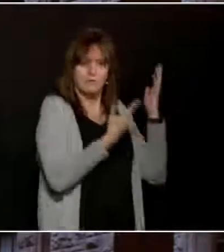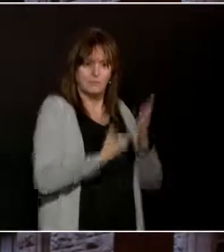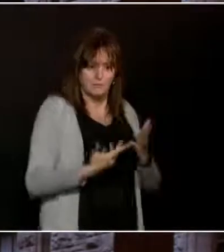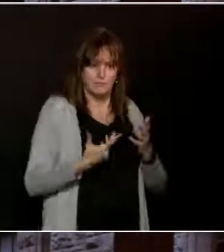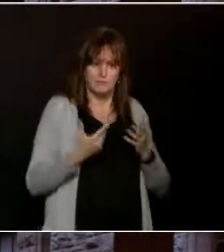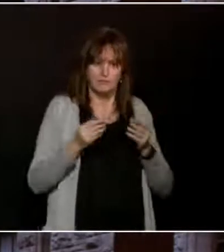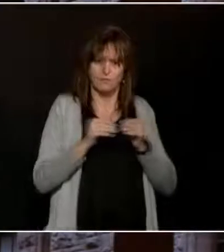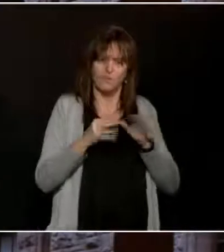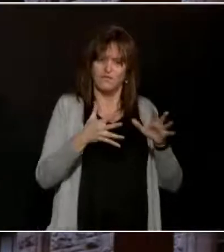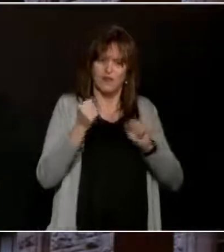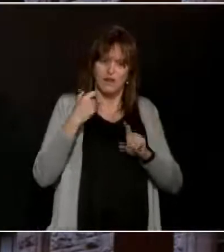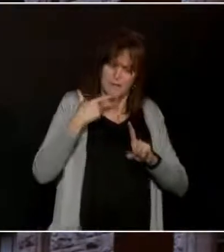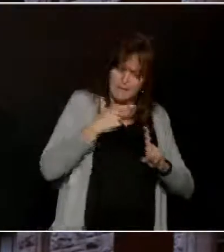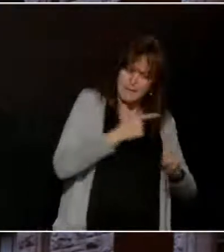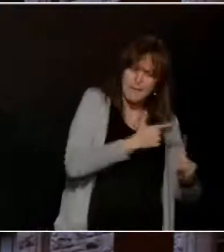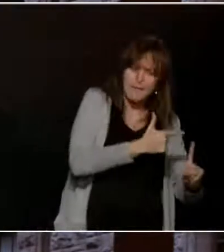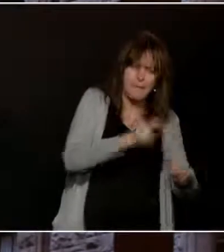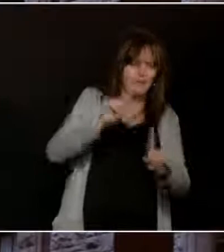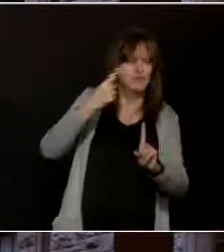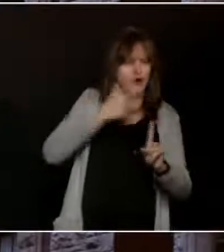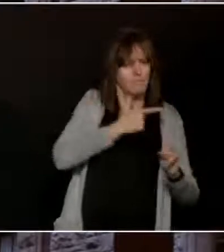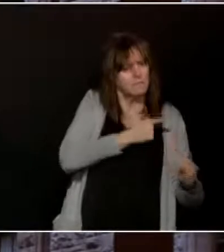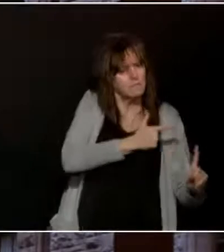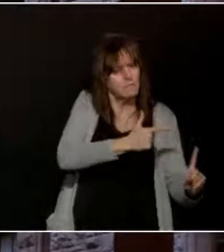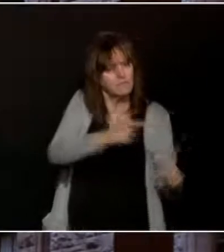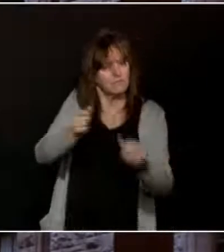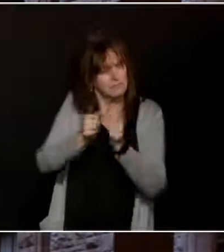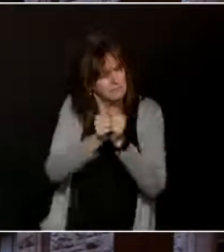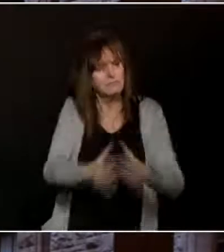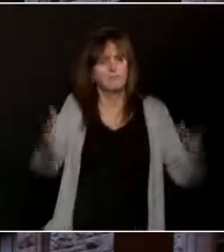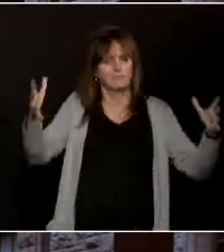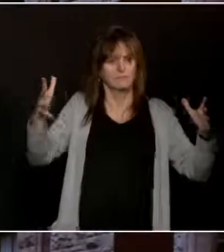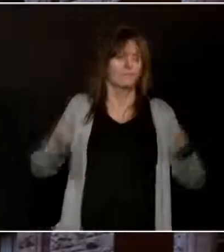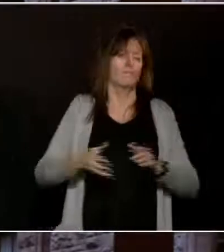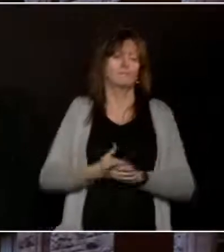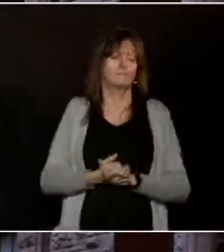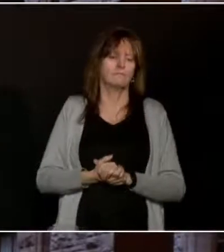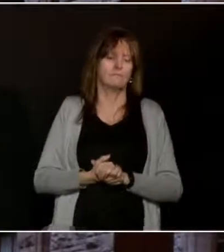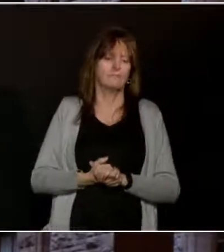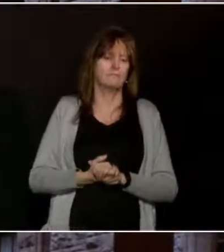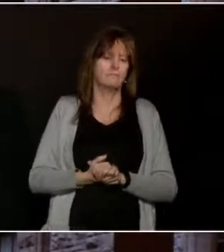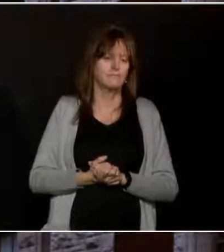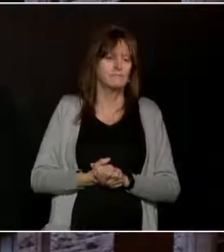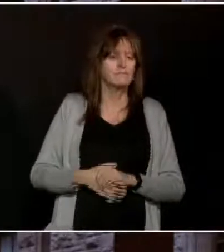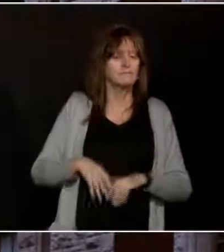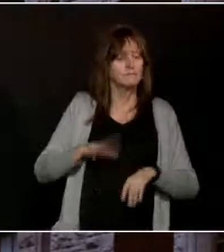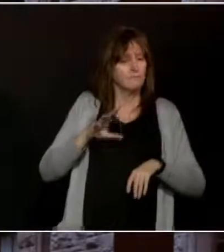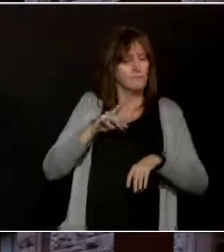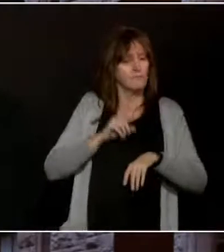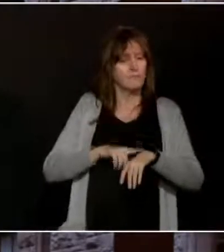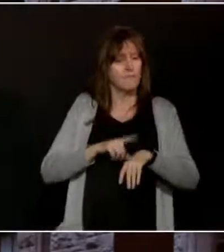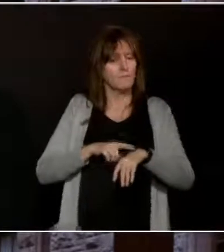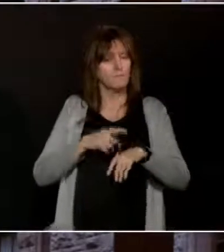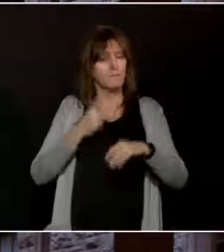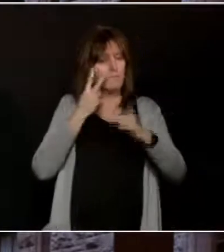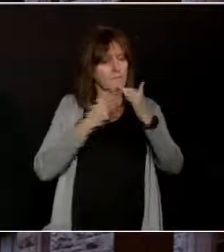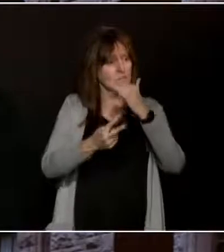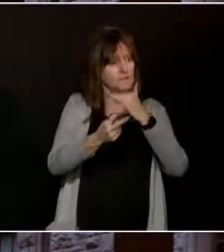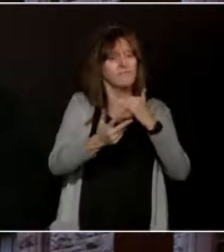advised timelines that we might be able to move up on the previous predictions of early fall to complete. We may have it even sooner than we